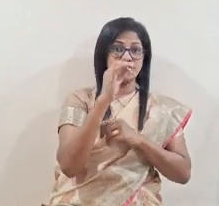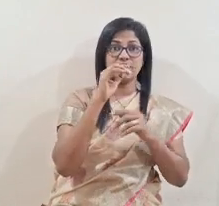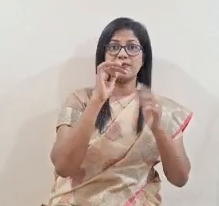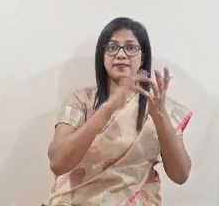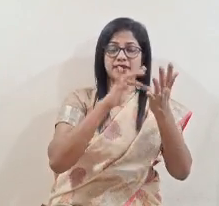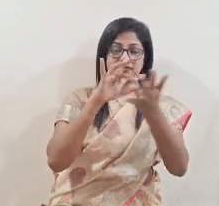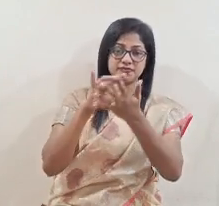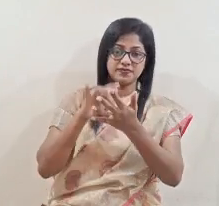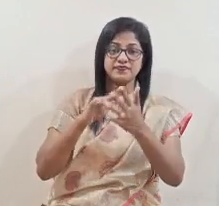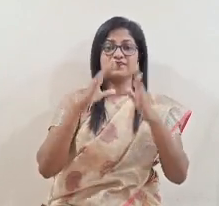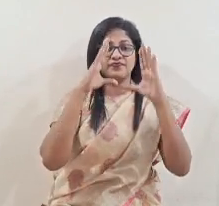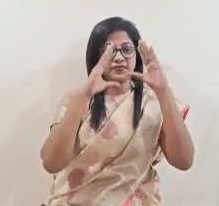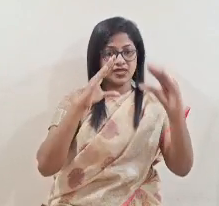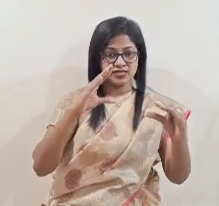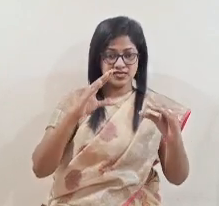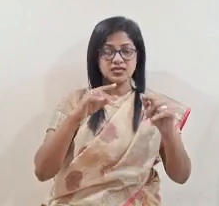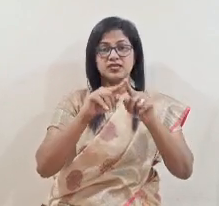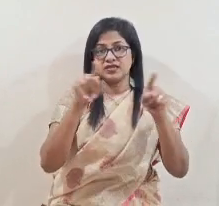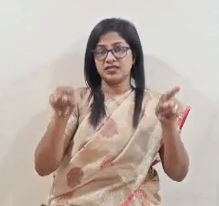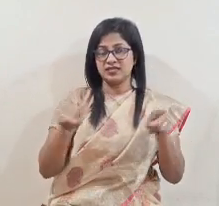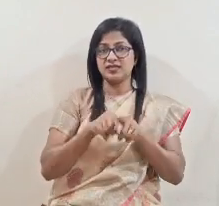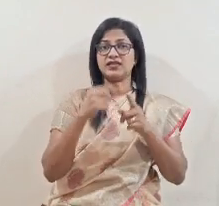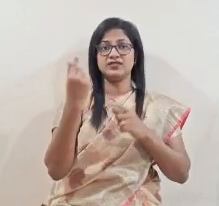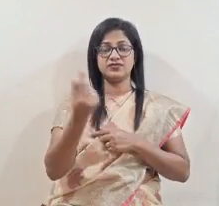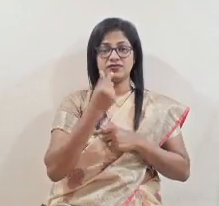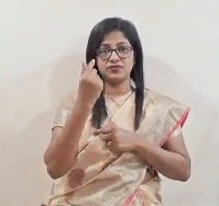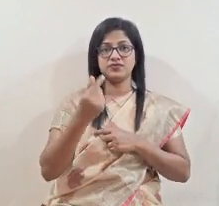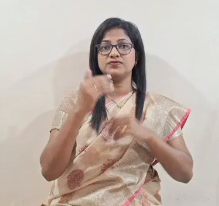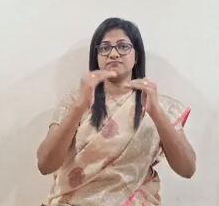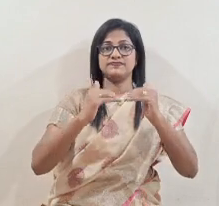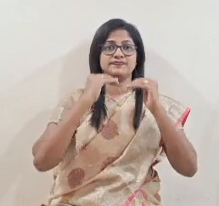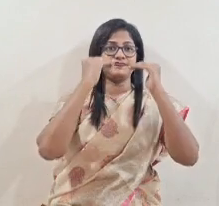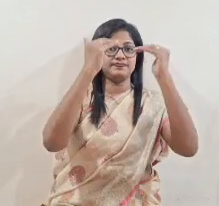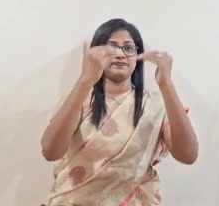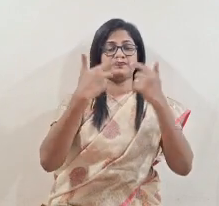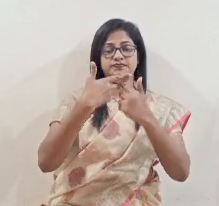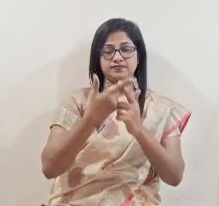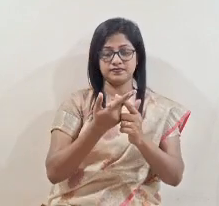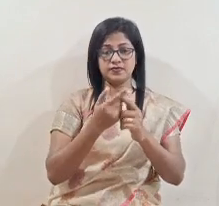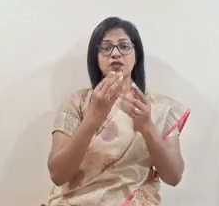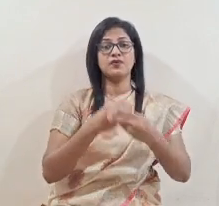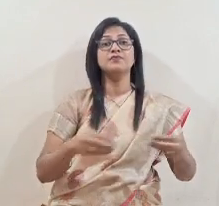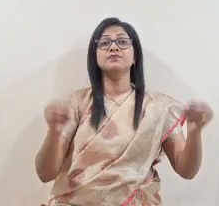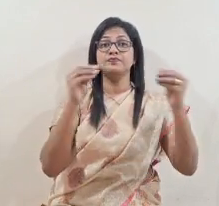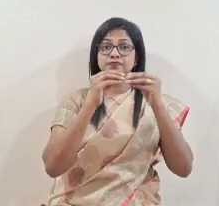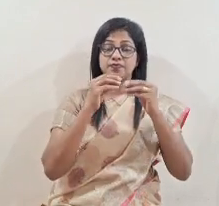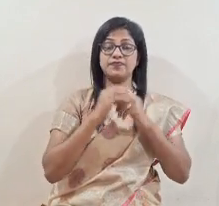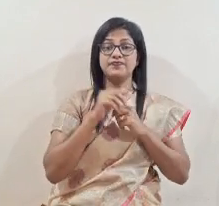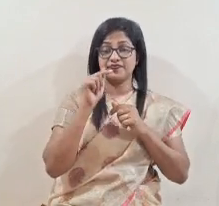these priority areas can be utilized to identify